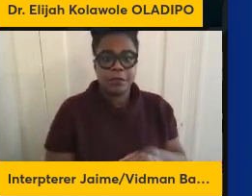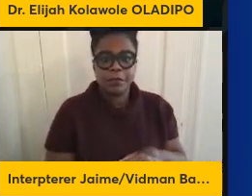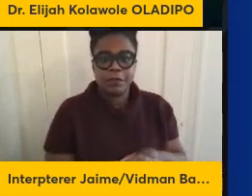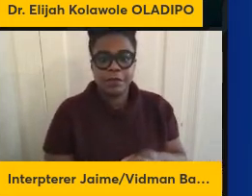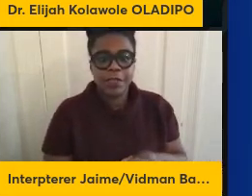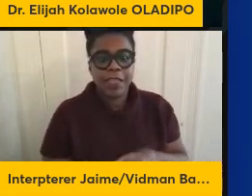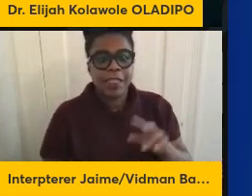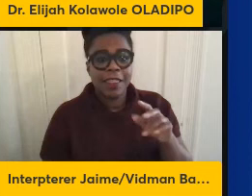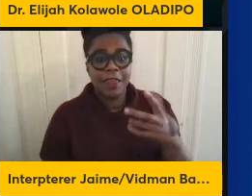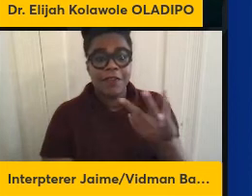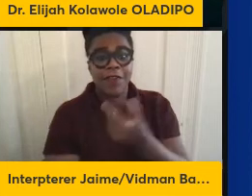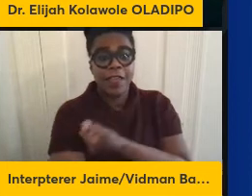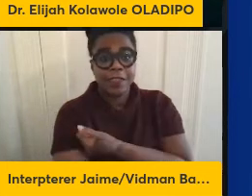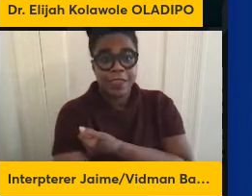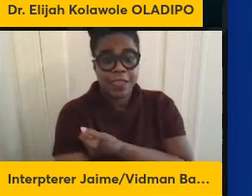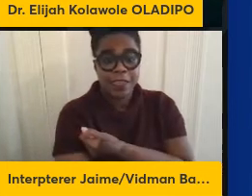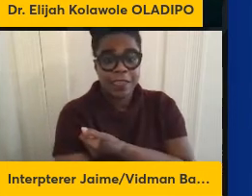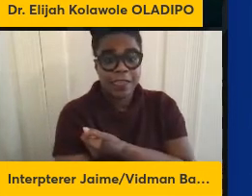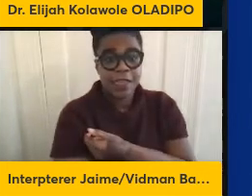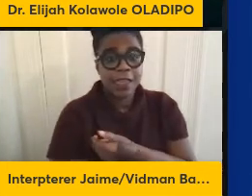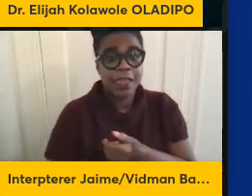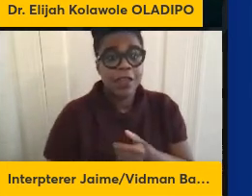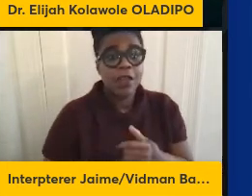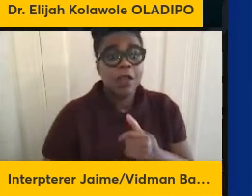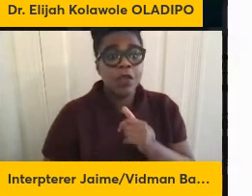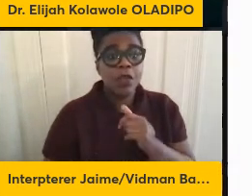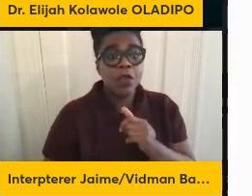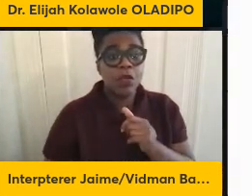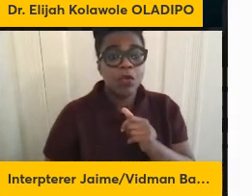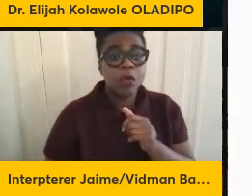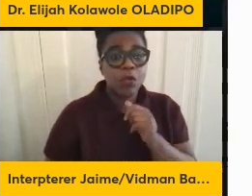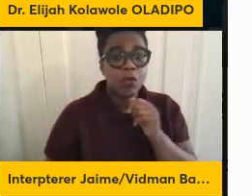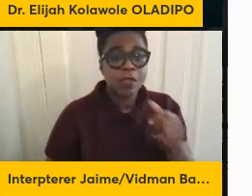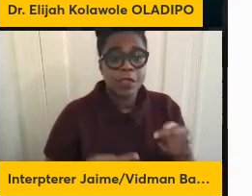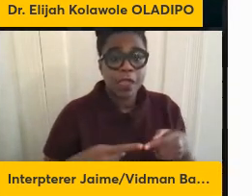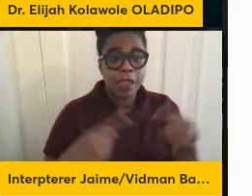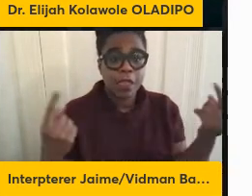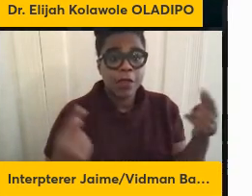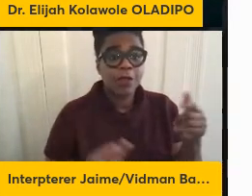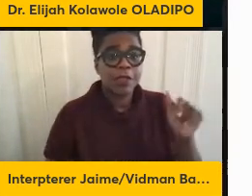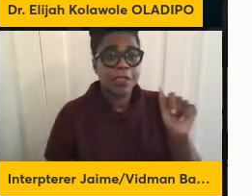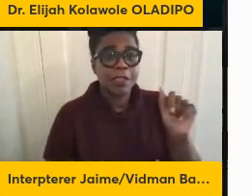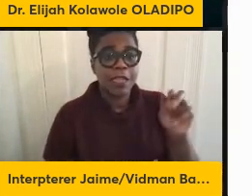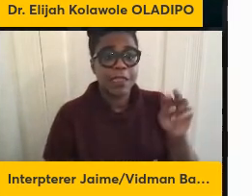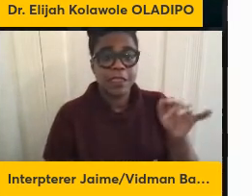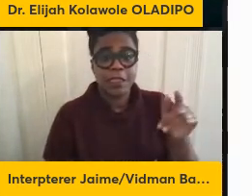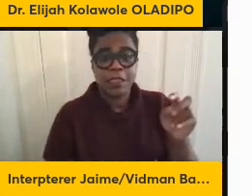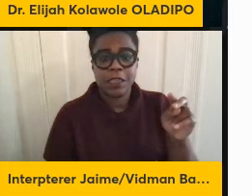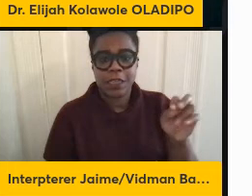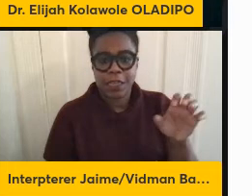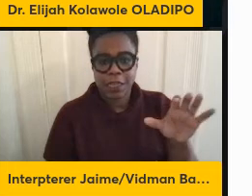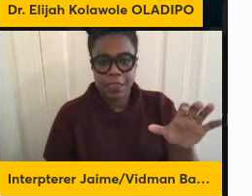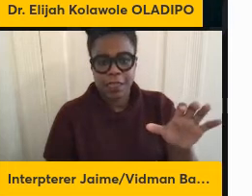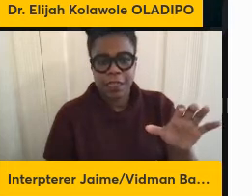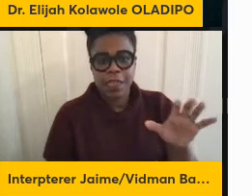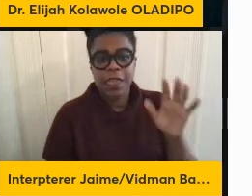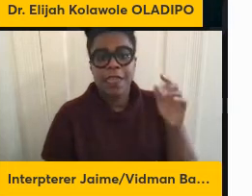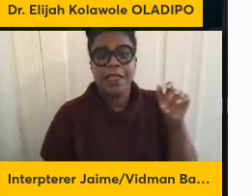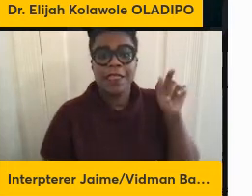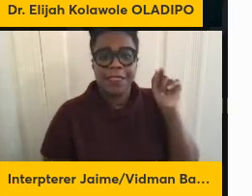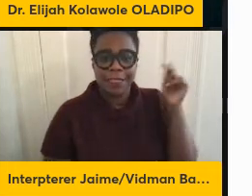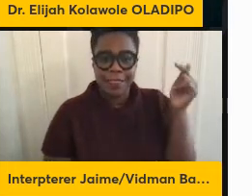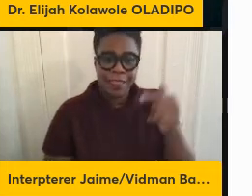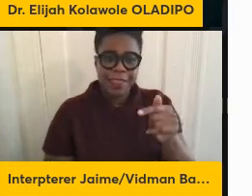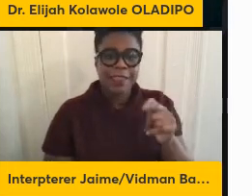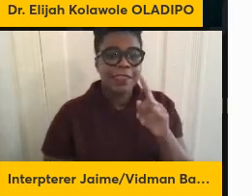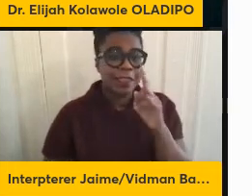vaccine eventually was not allergic and was highly antigenic. These are just some of the immune simulation that we did to